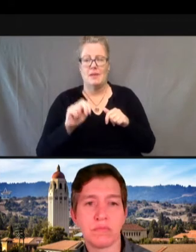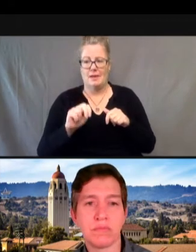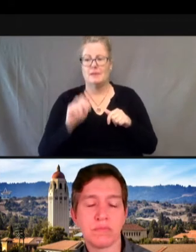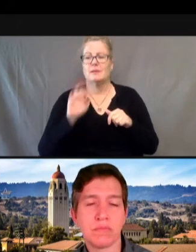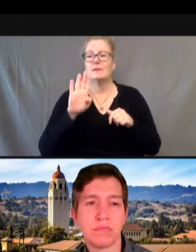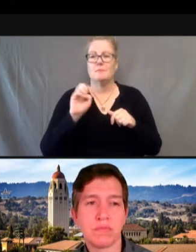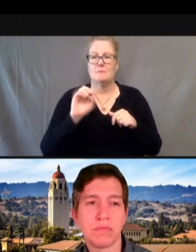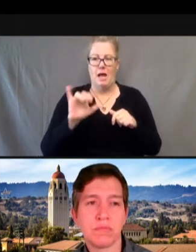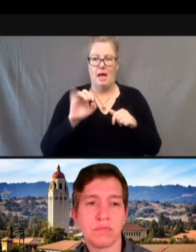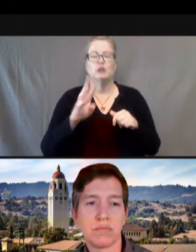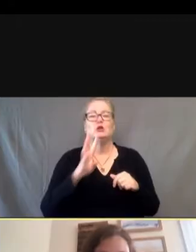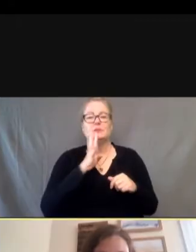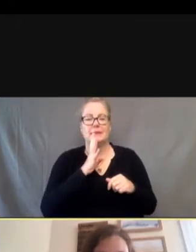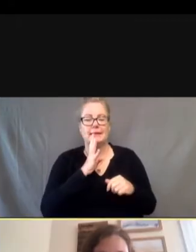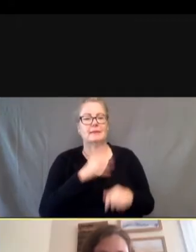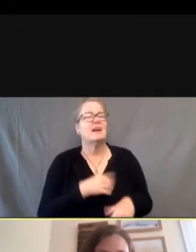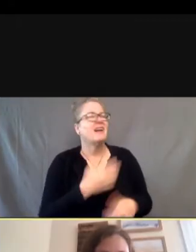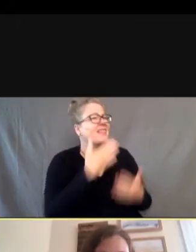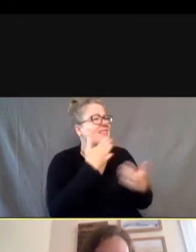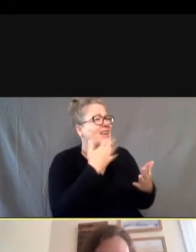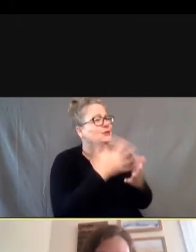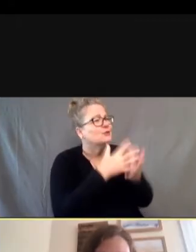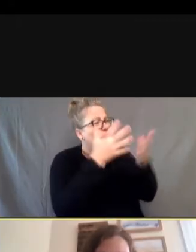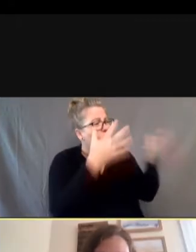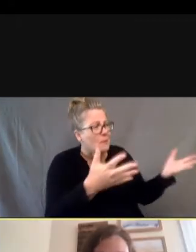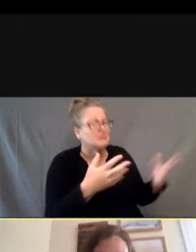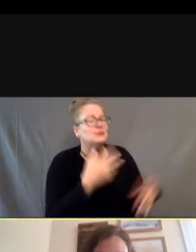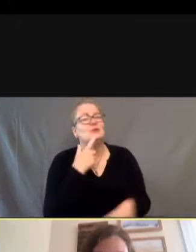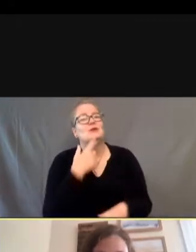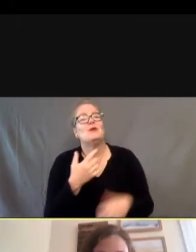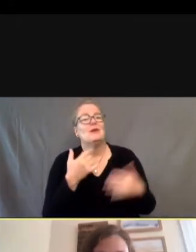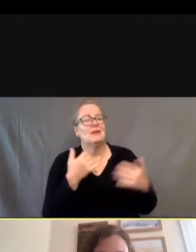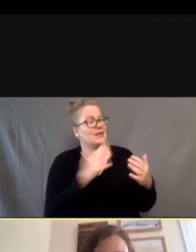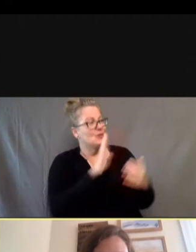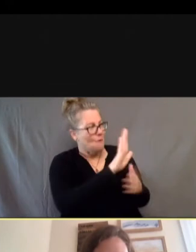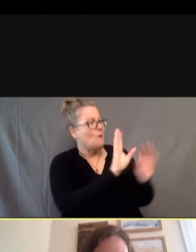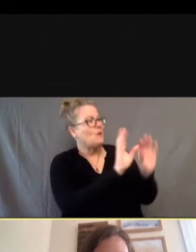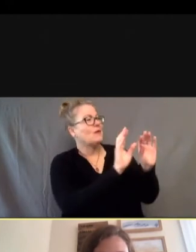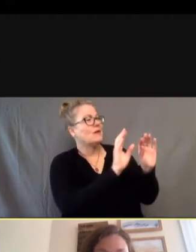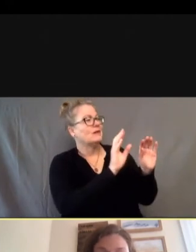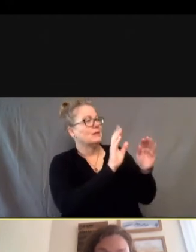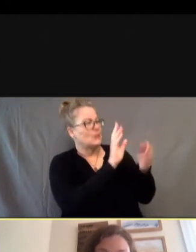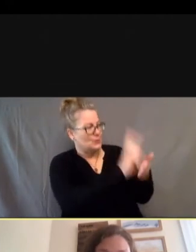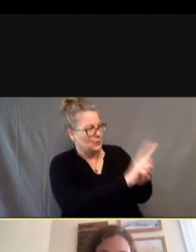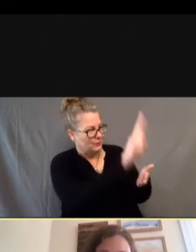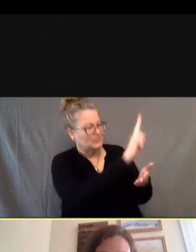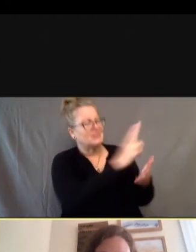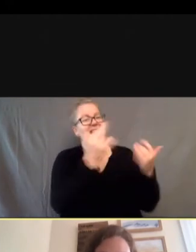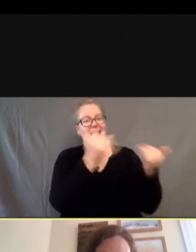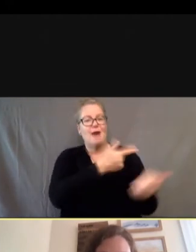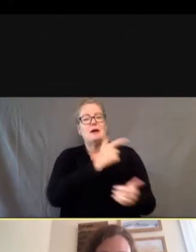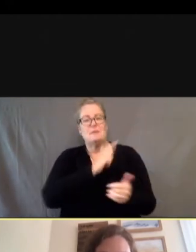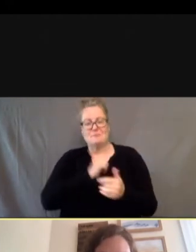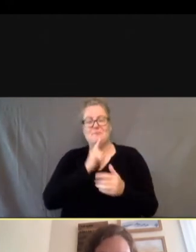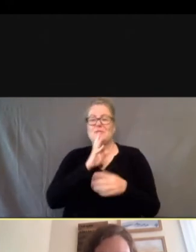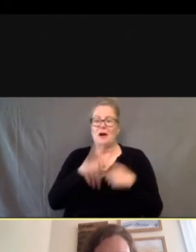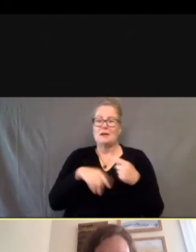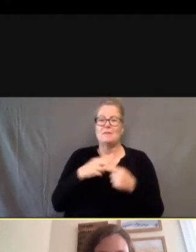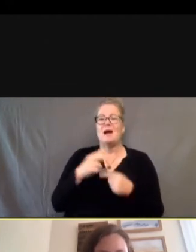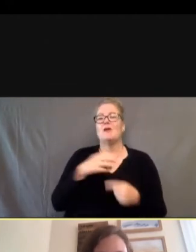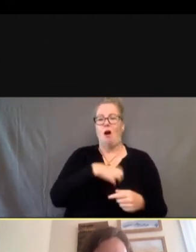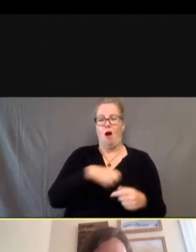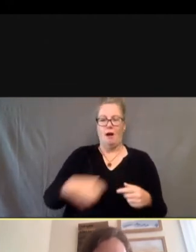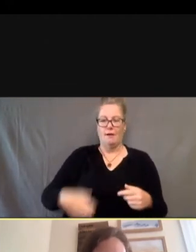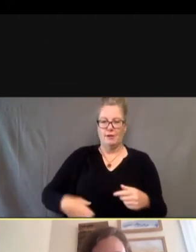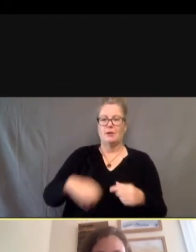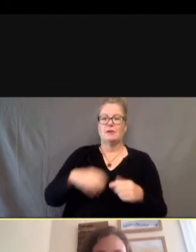organizations. And now I will take a moment to talk about what we are doing at Harvard Medical School and the Harvard School of